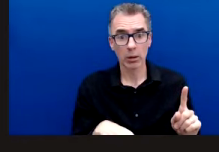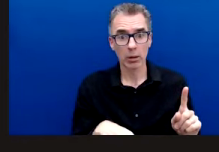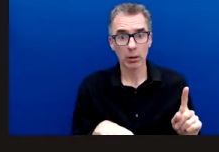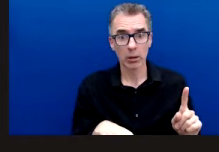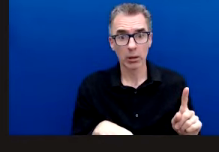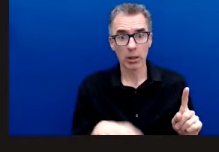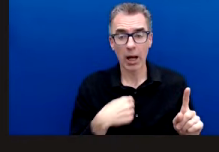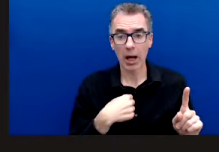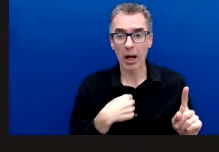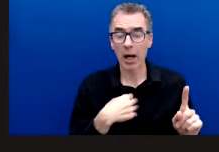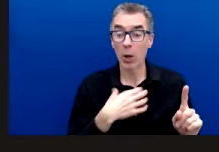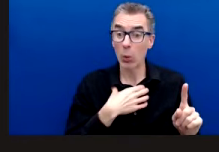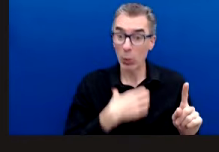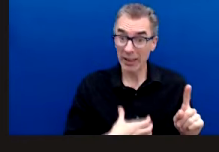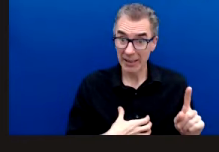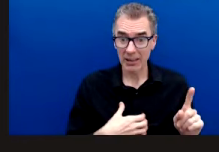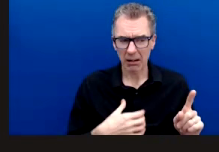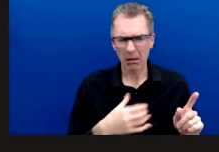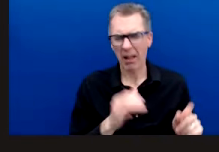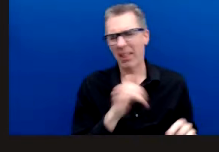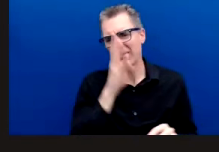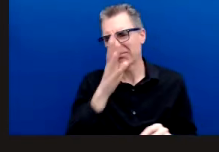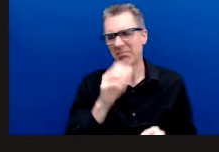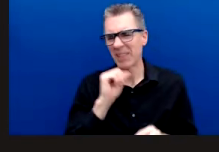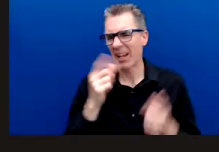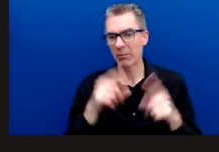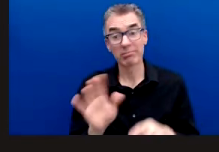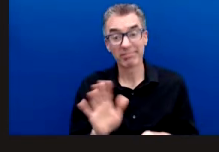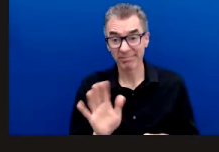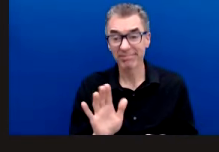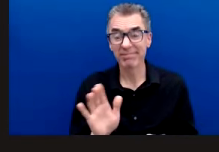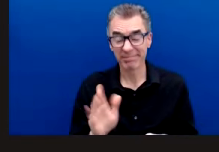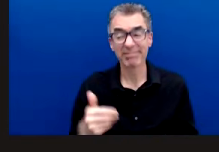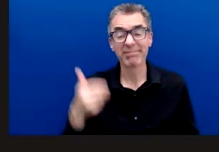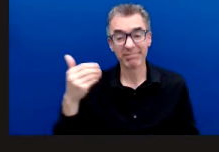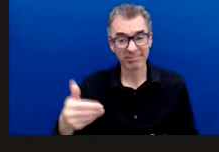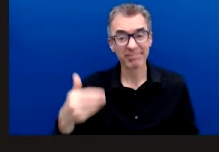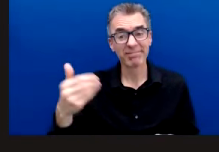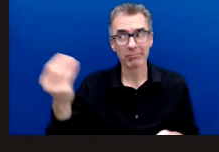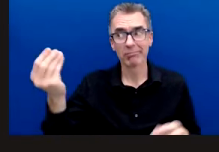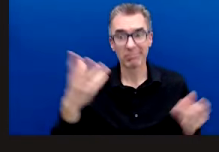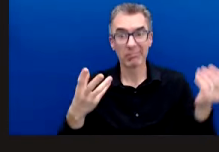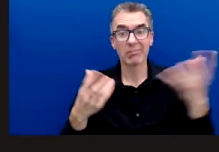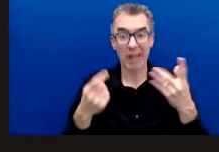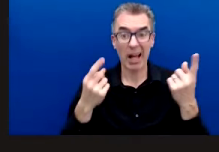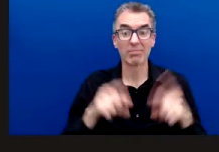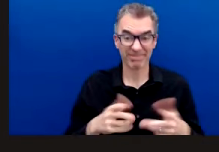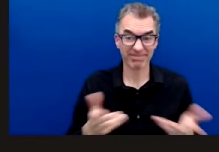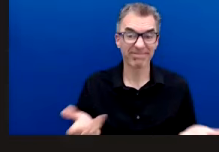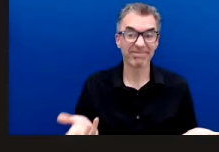not occurred, but unfortunately we have received these types of reports